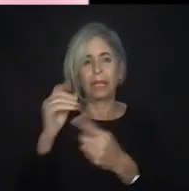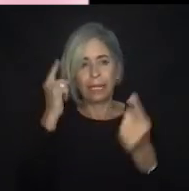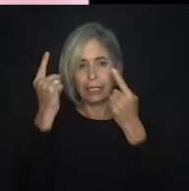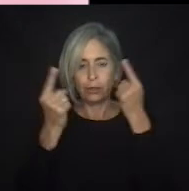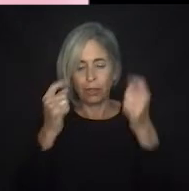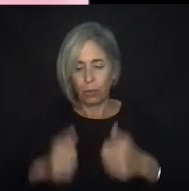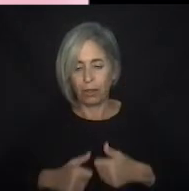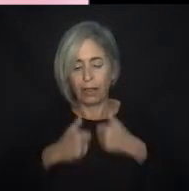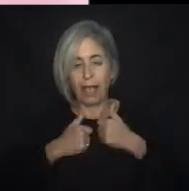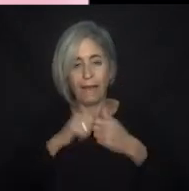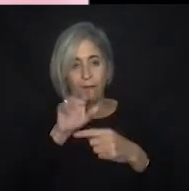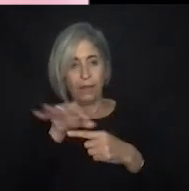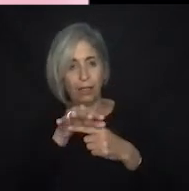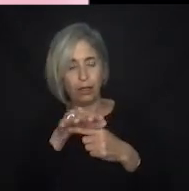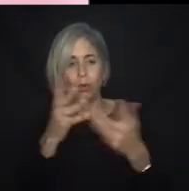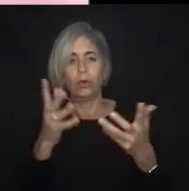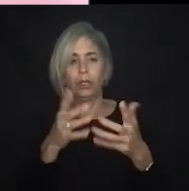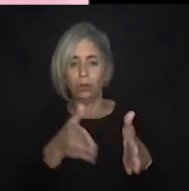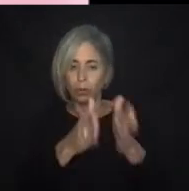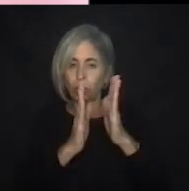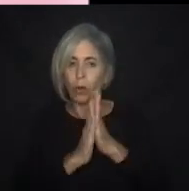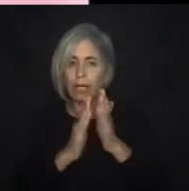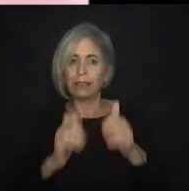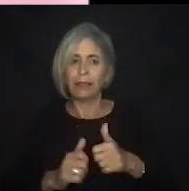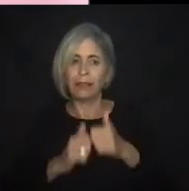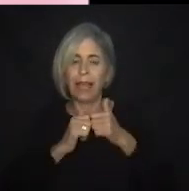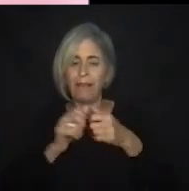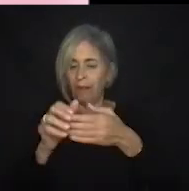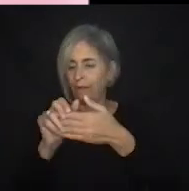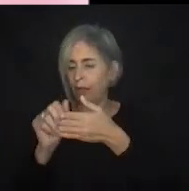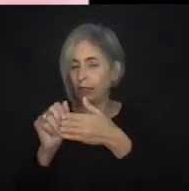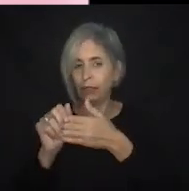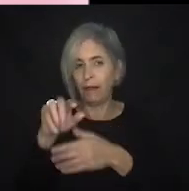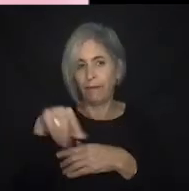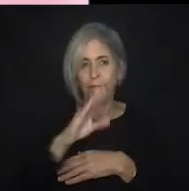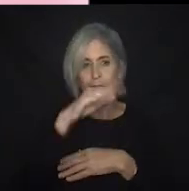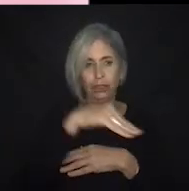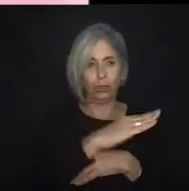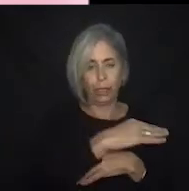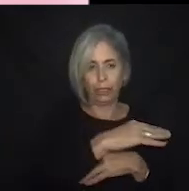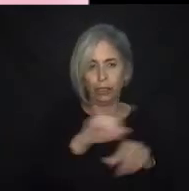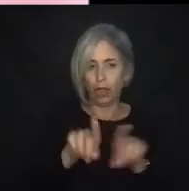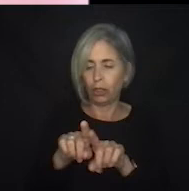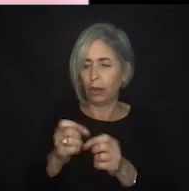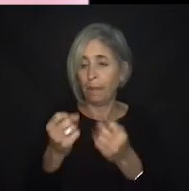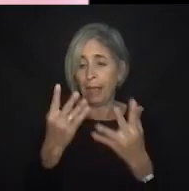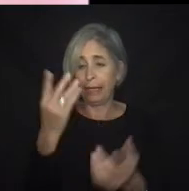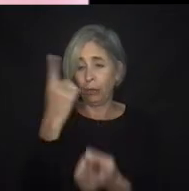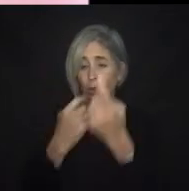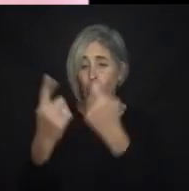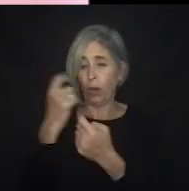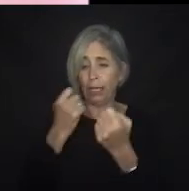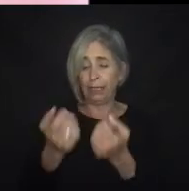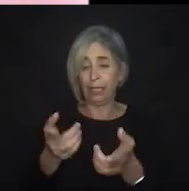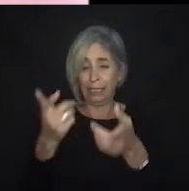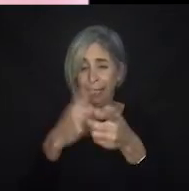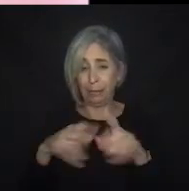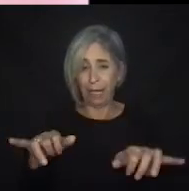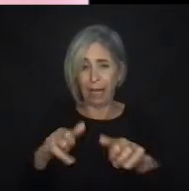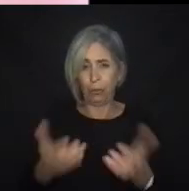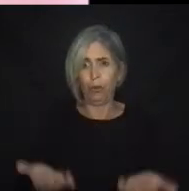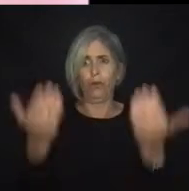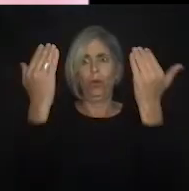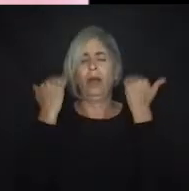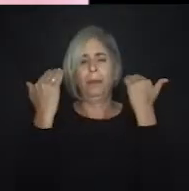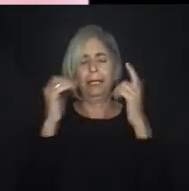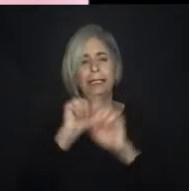with live video is building to handle request volume and fluctuation. Having too many requests at once can overwhelm your system. This can